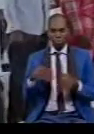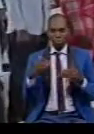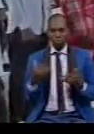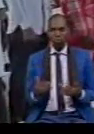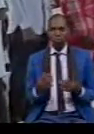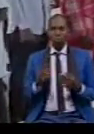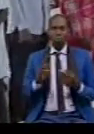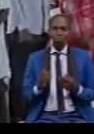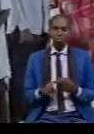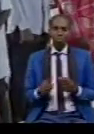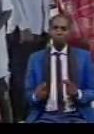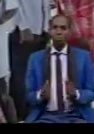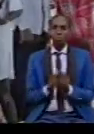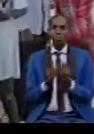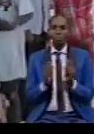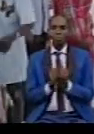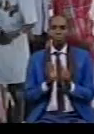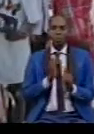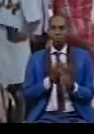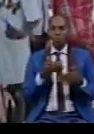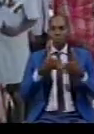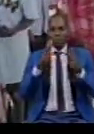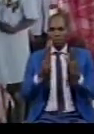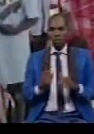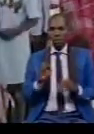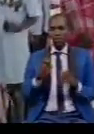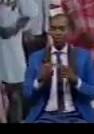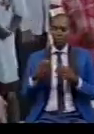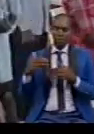morning, you do your devotion, family devotion, and